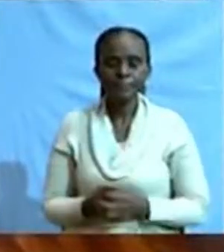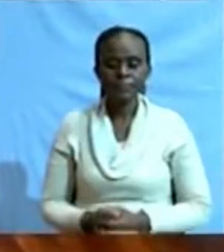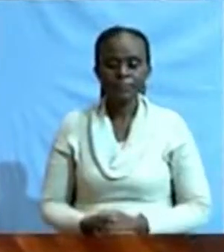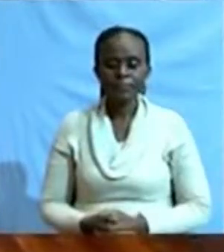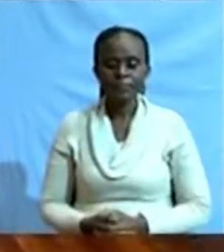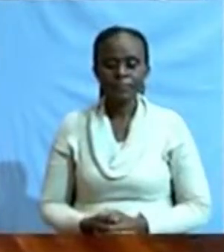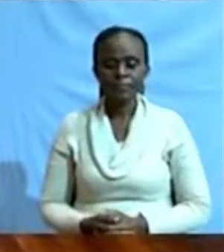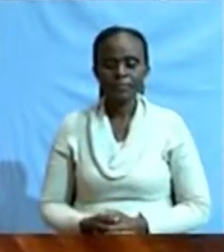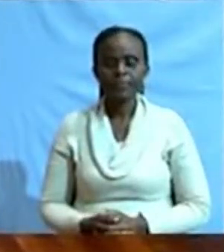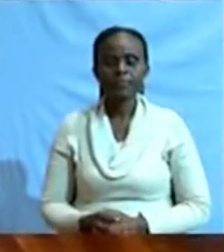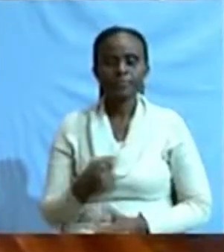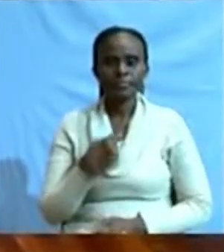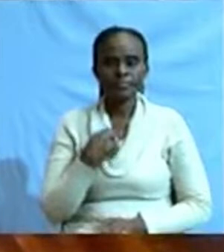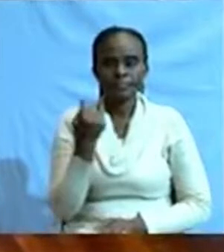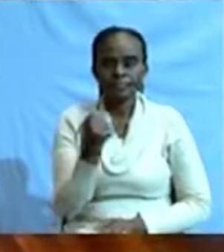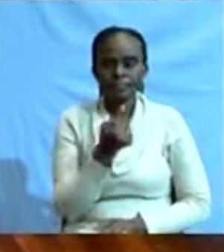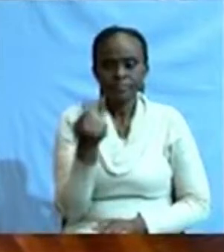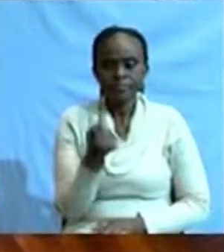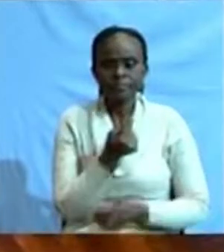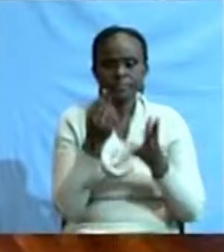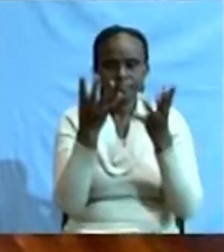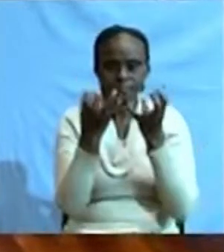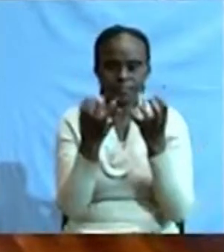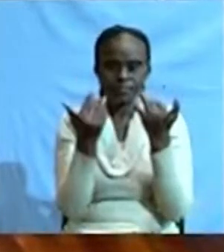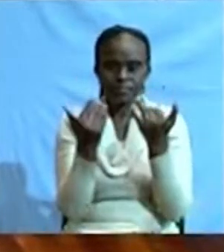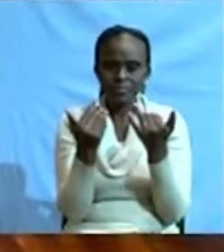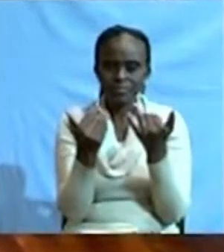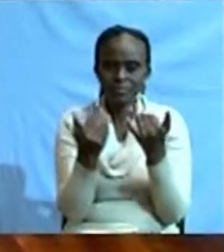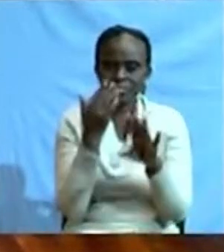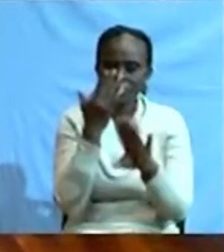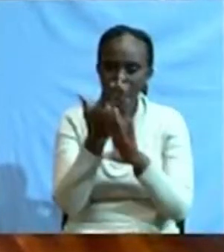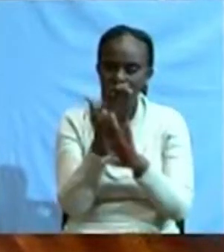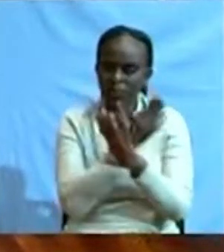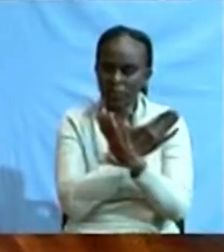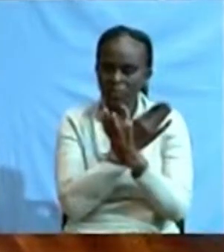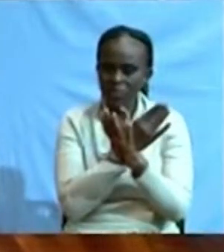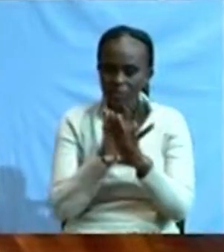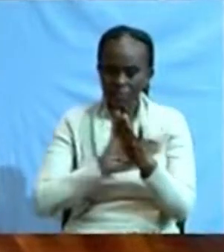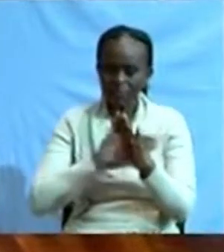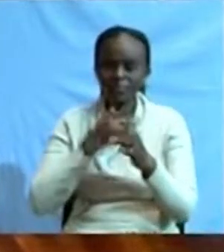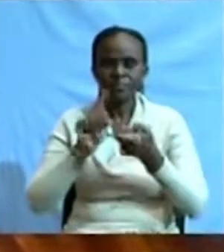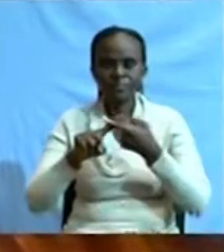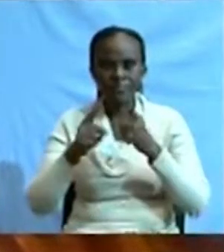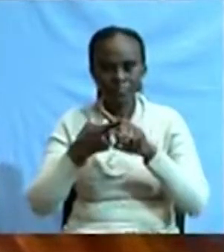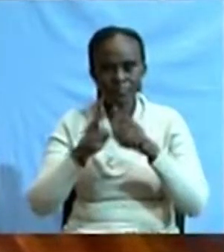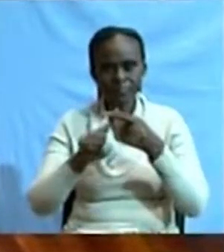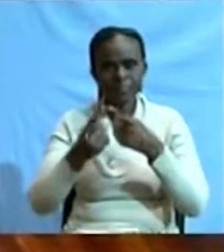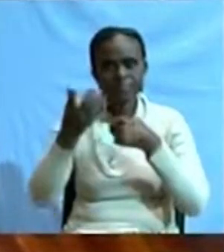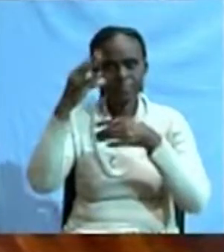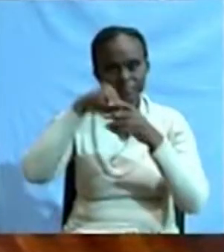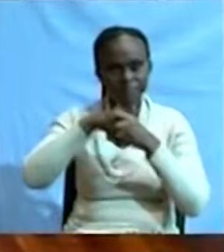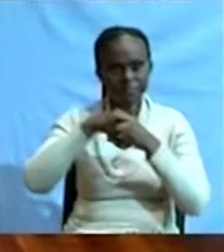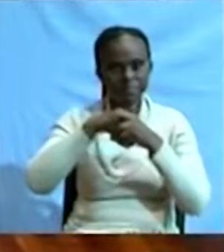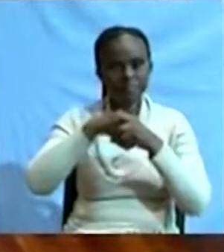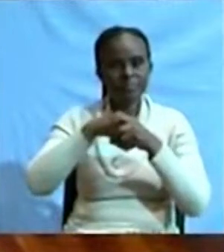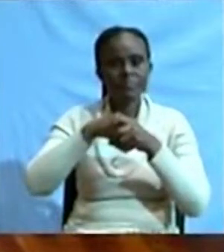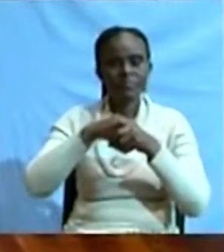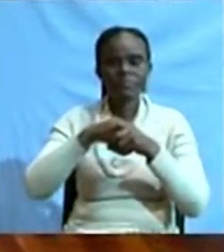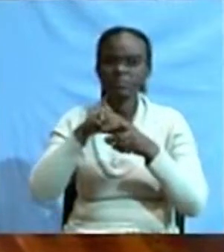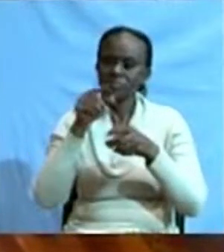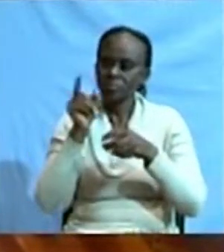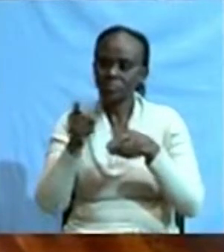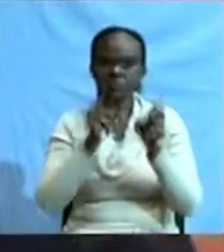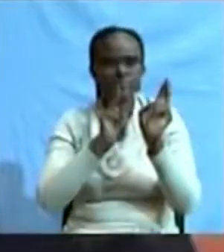Yes. I want to Before my colleague comes in, you've not